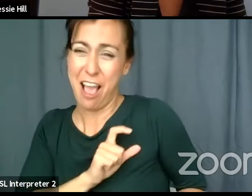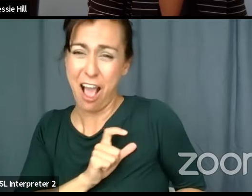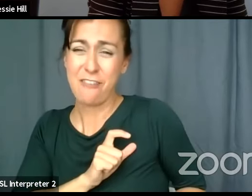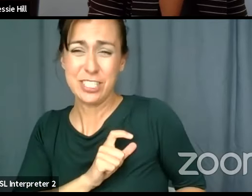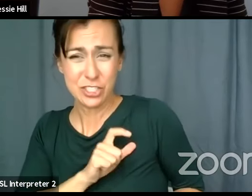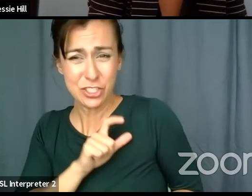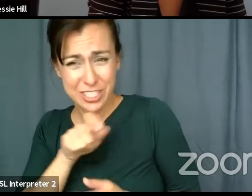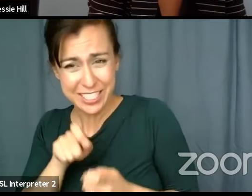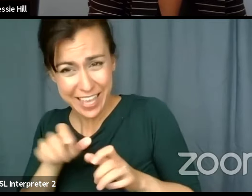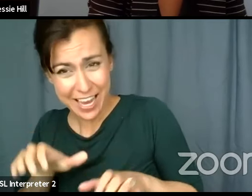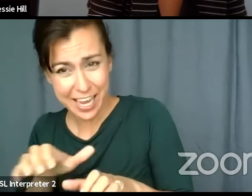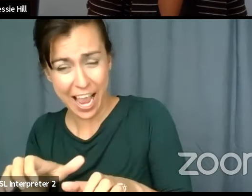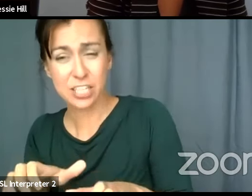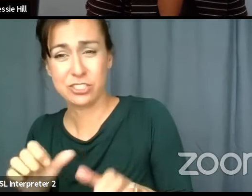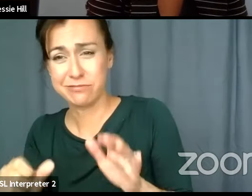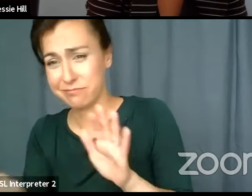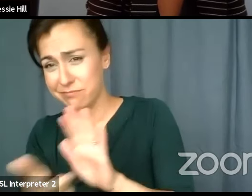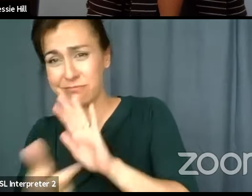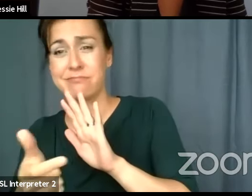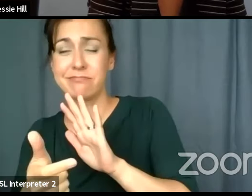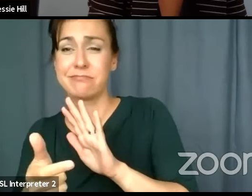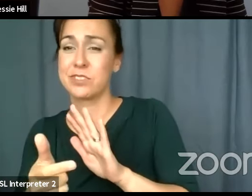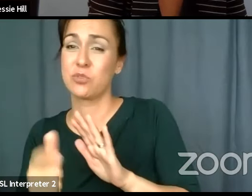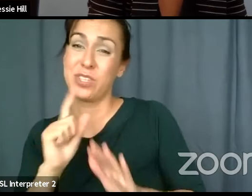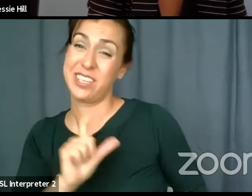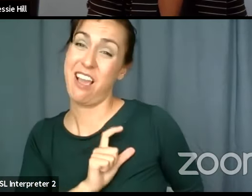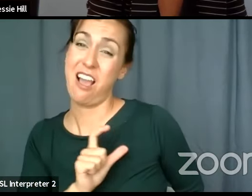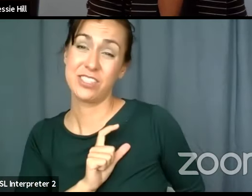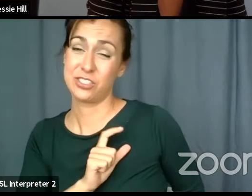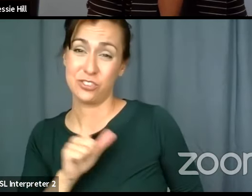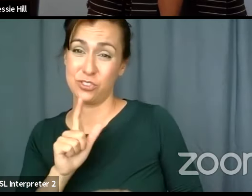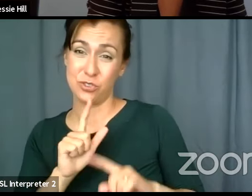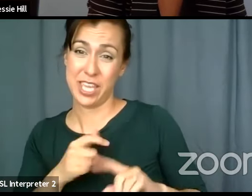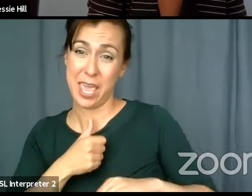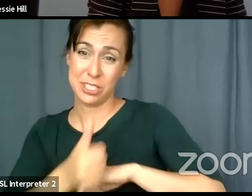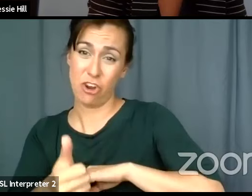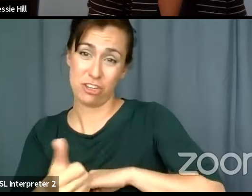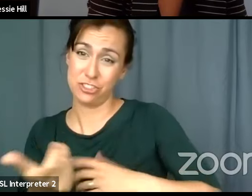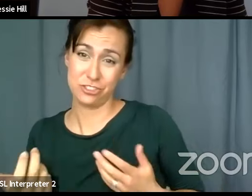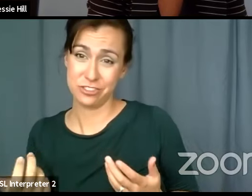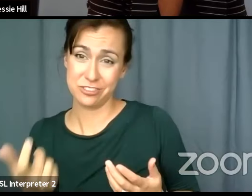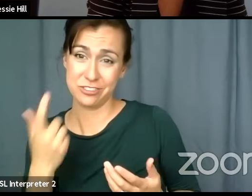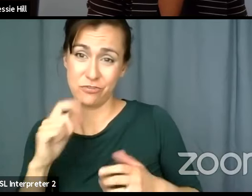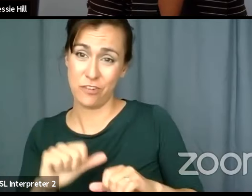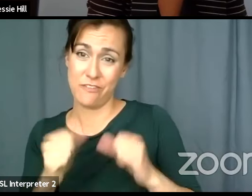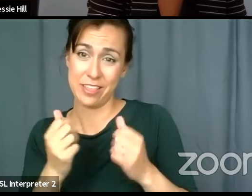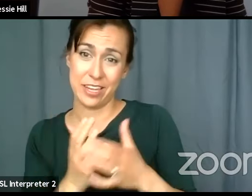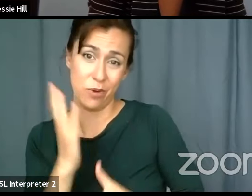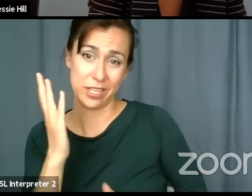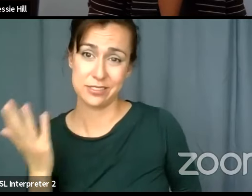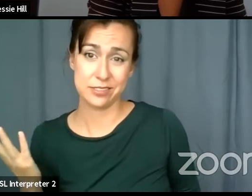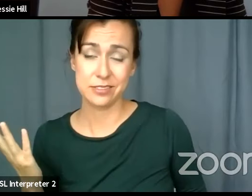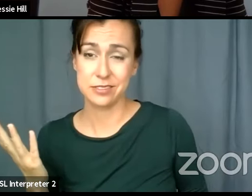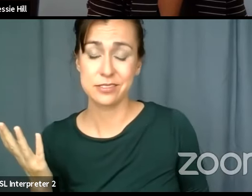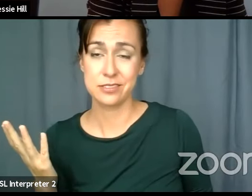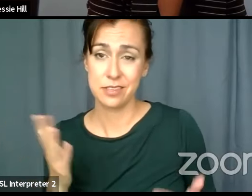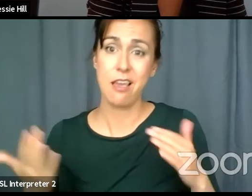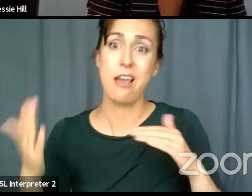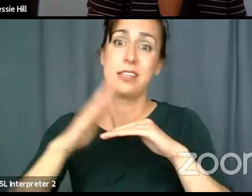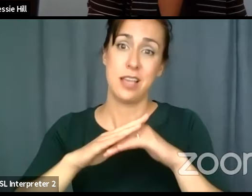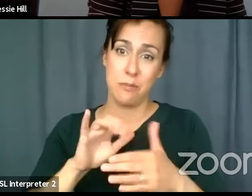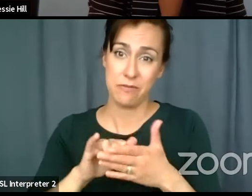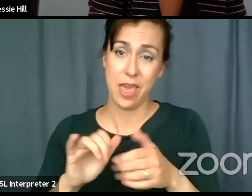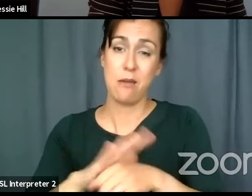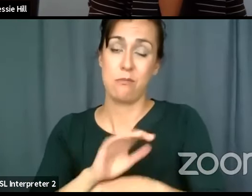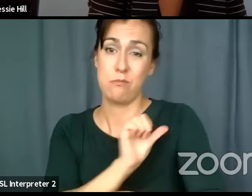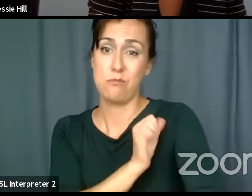unlawful, the officer is immune if you try and sue them for violating your rights. And then on top of that, in most jurisdictions, the officer is